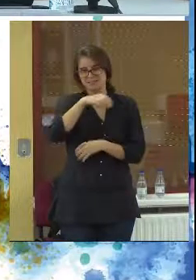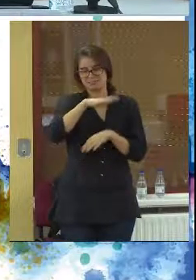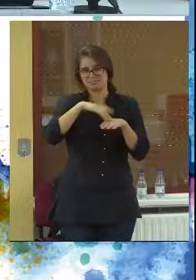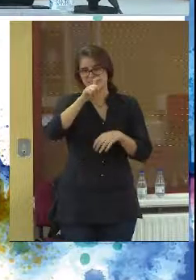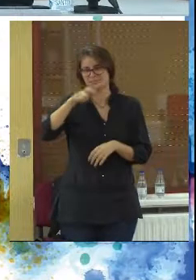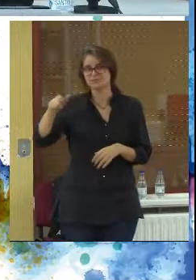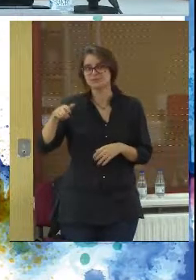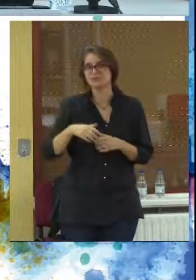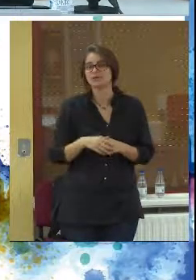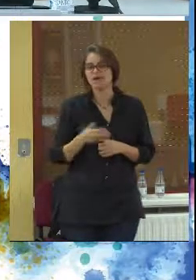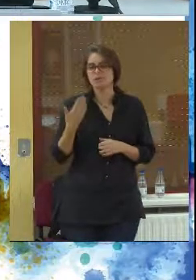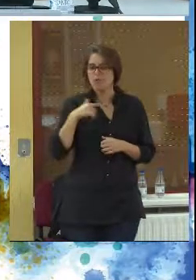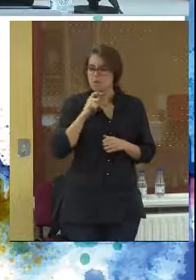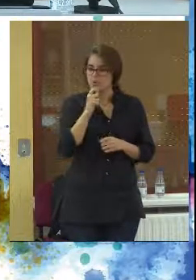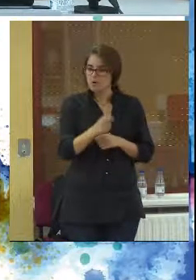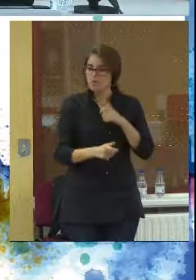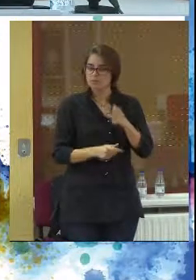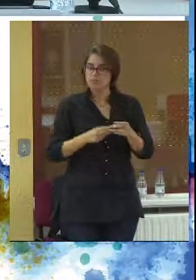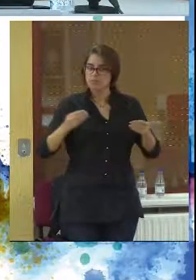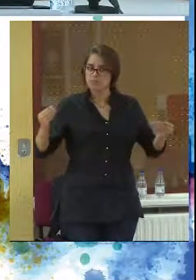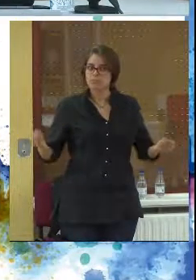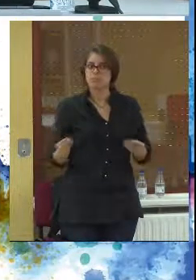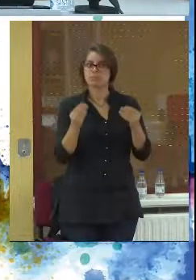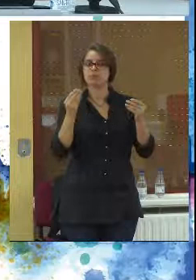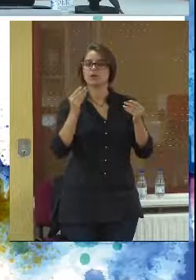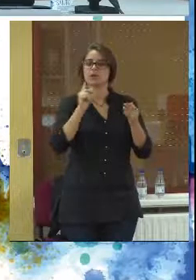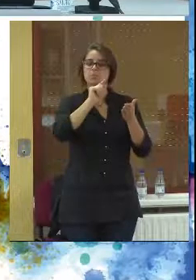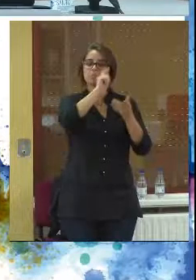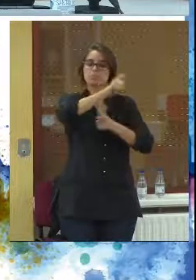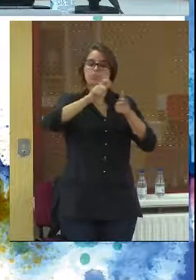1,000 professionals with disabilities, but